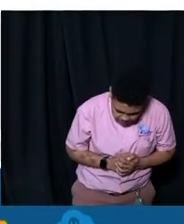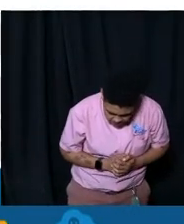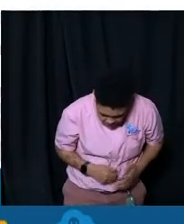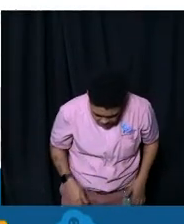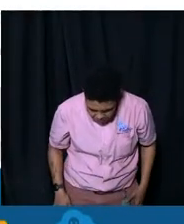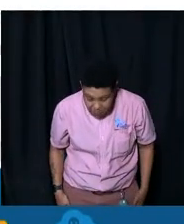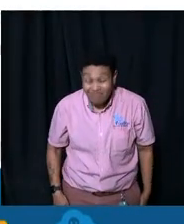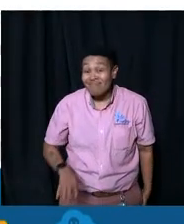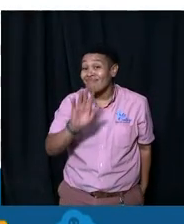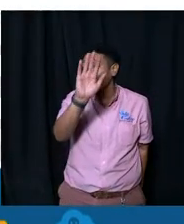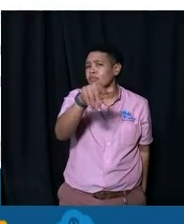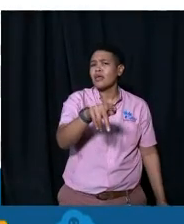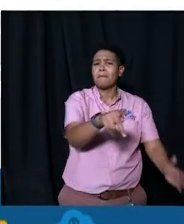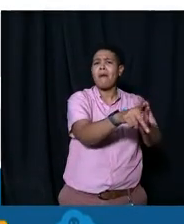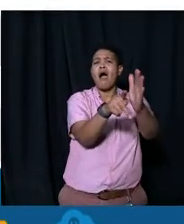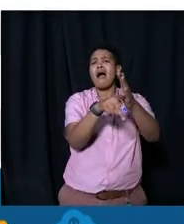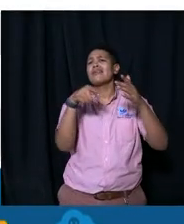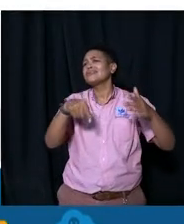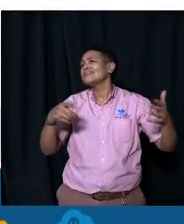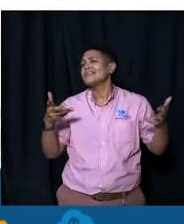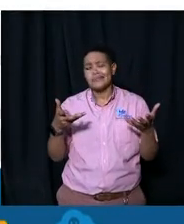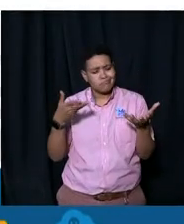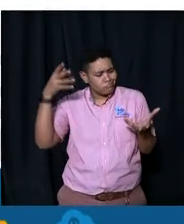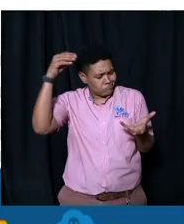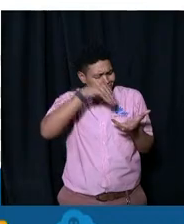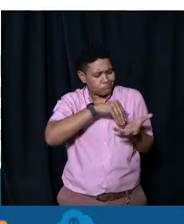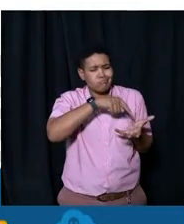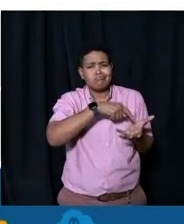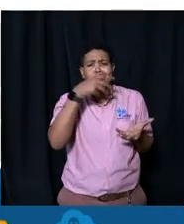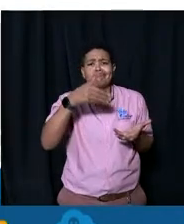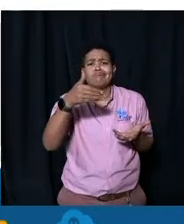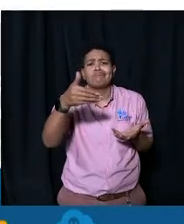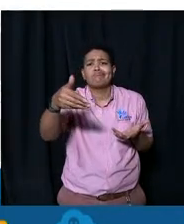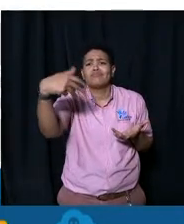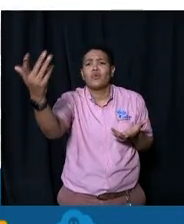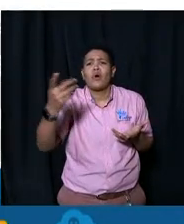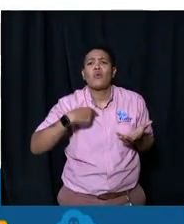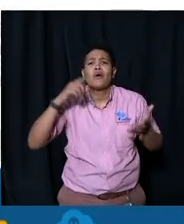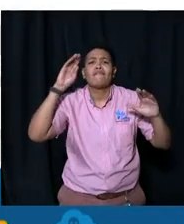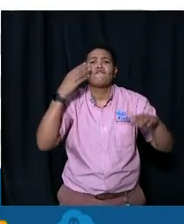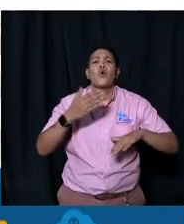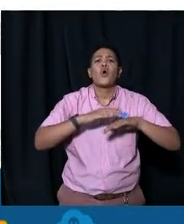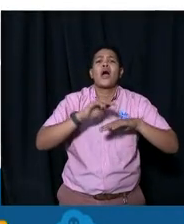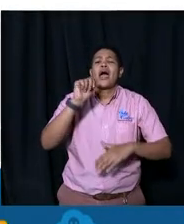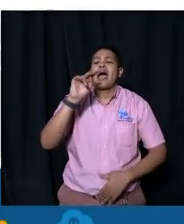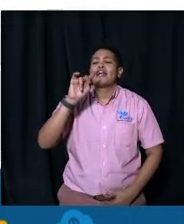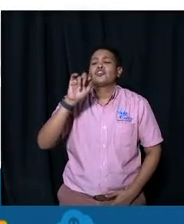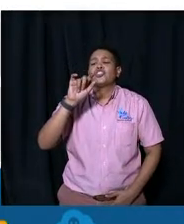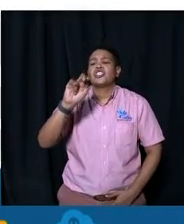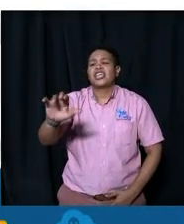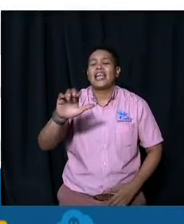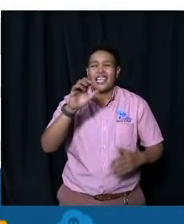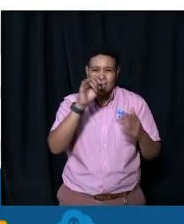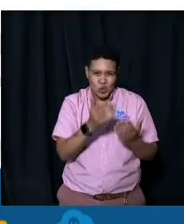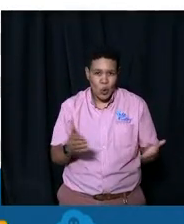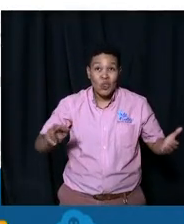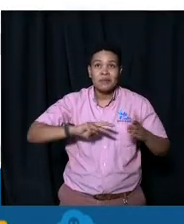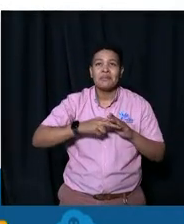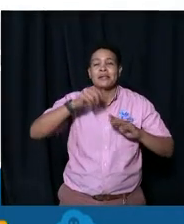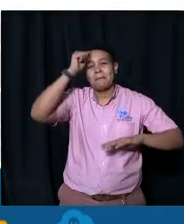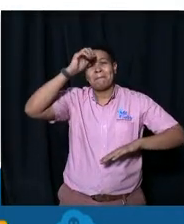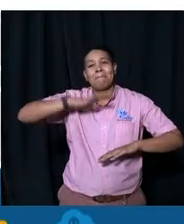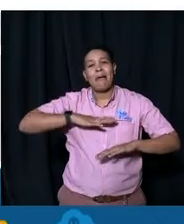The scope of the policy. So we are, as I said before, we will focus on anthropogenic sources of air